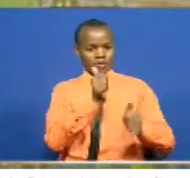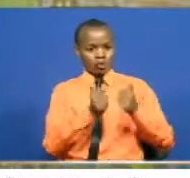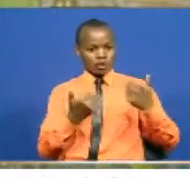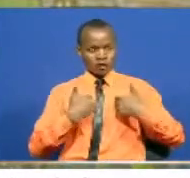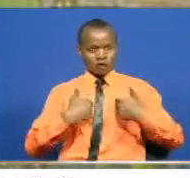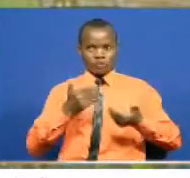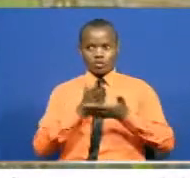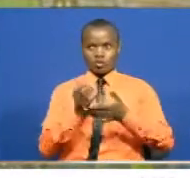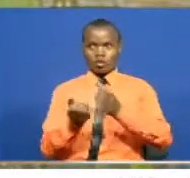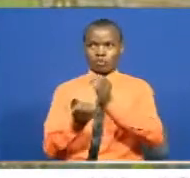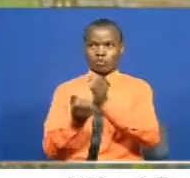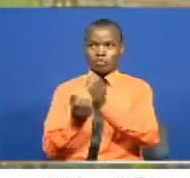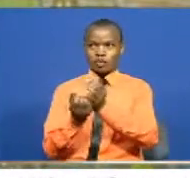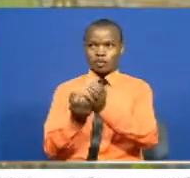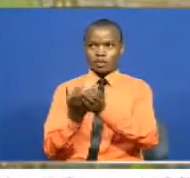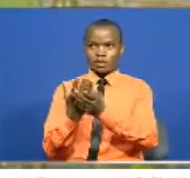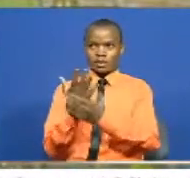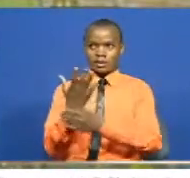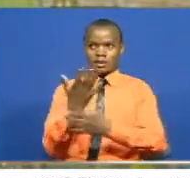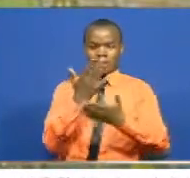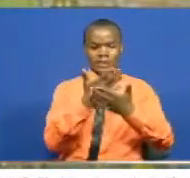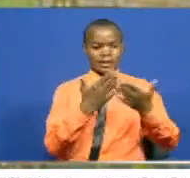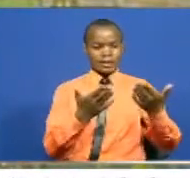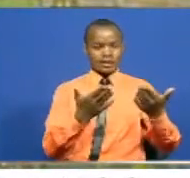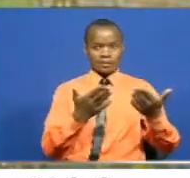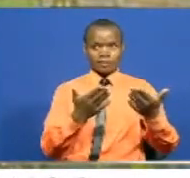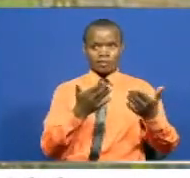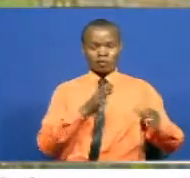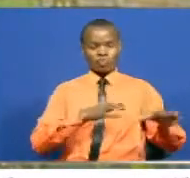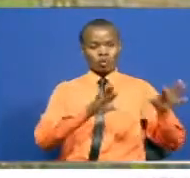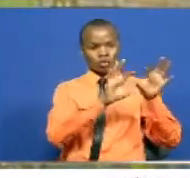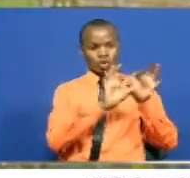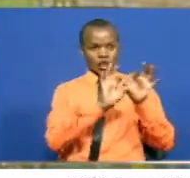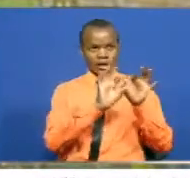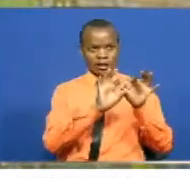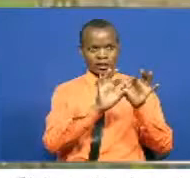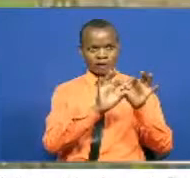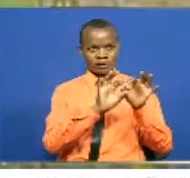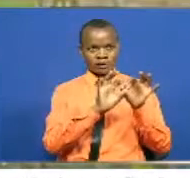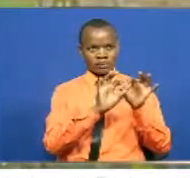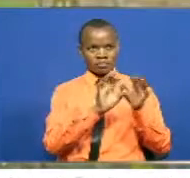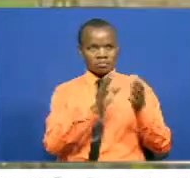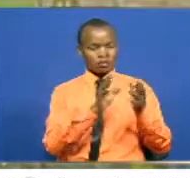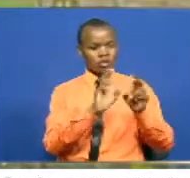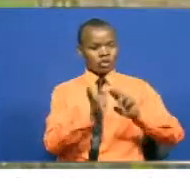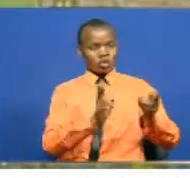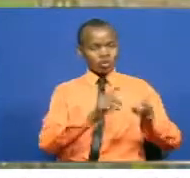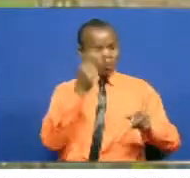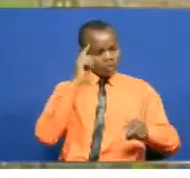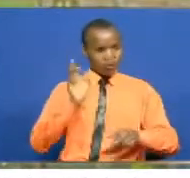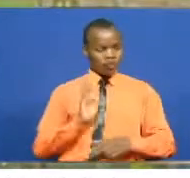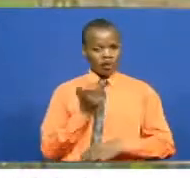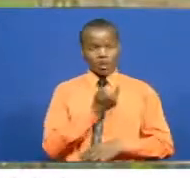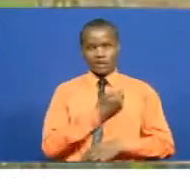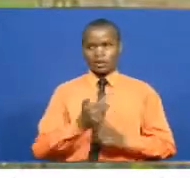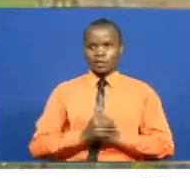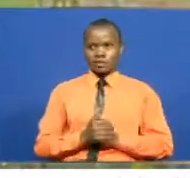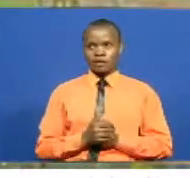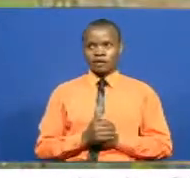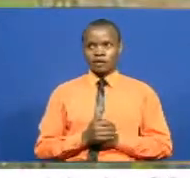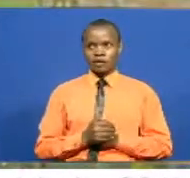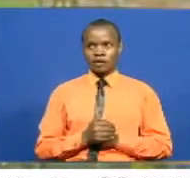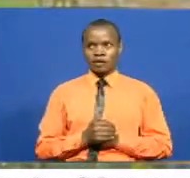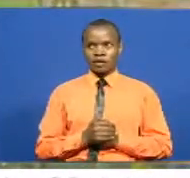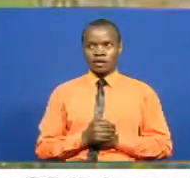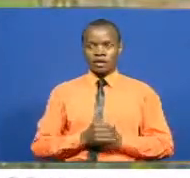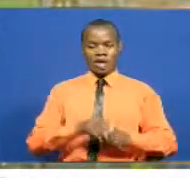up catching, throwing and catching things, so hand-eye coordination almost is natural for us. How much more do you think we